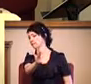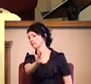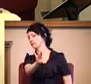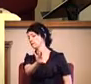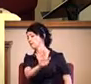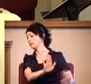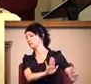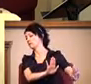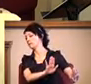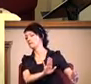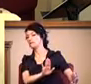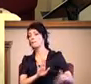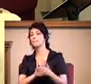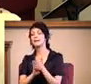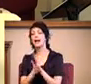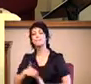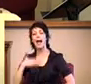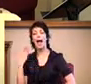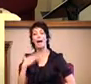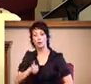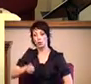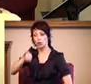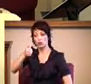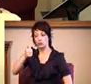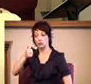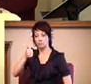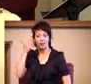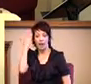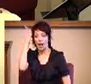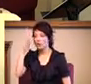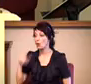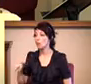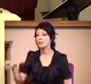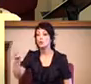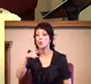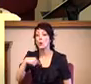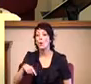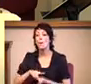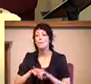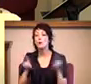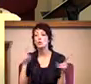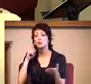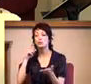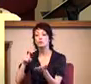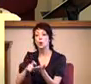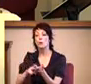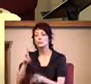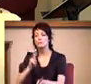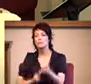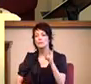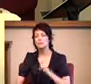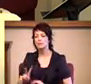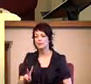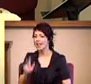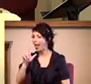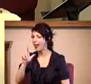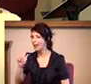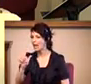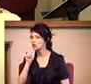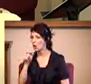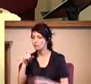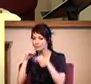You'll be happier. I know about y'all, but do you ever notice that people around LA don't smile a whole